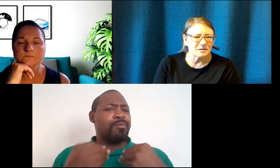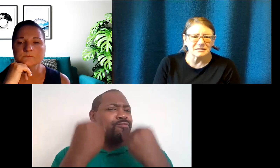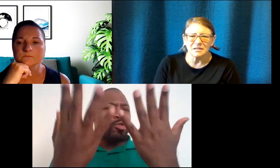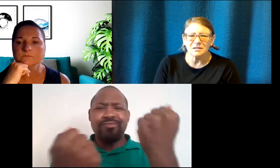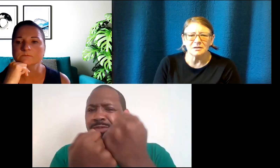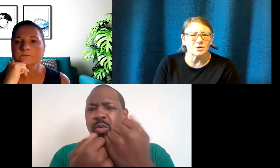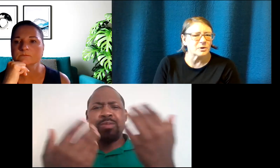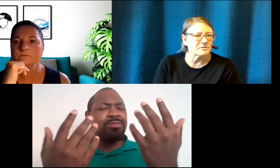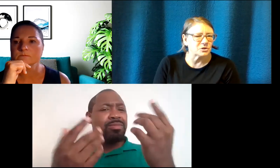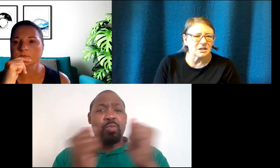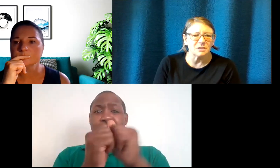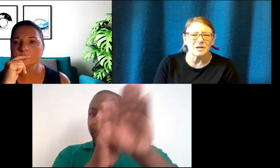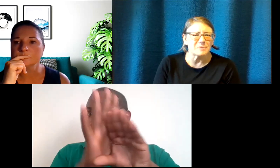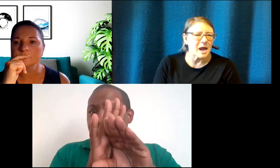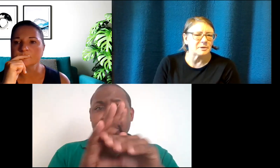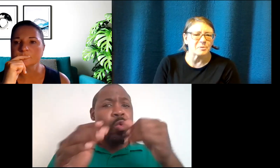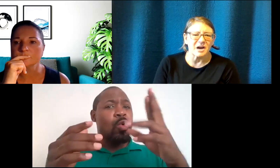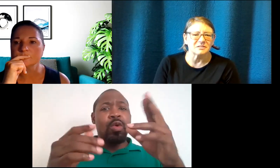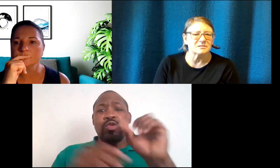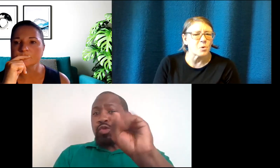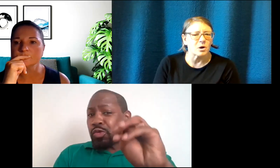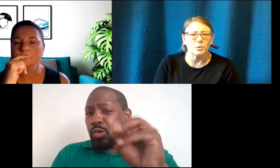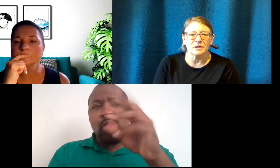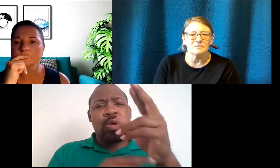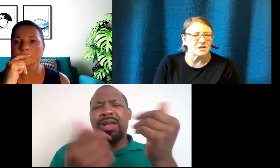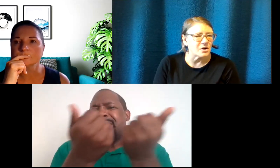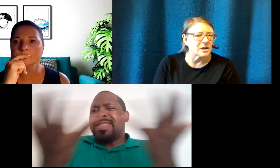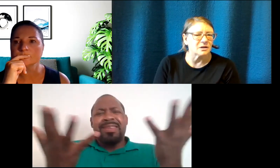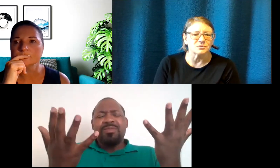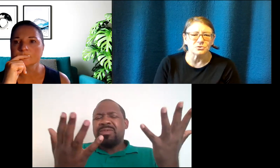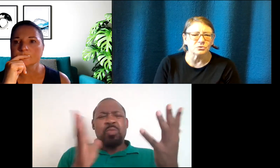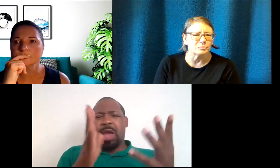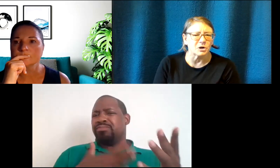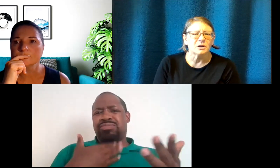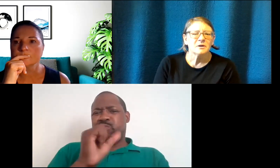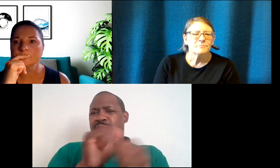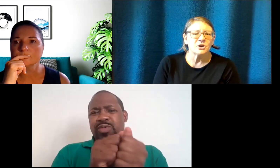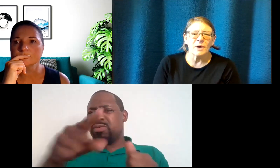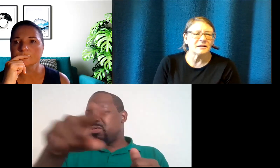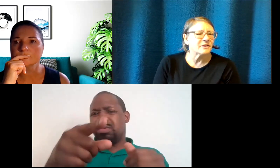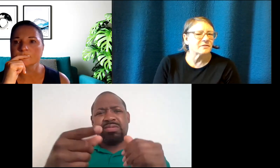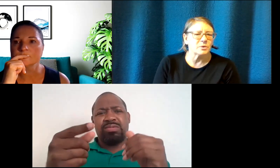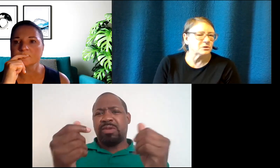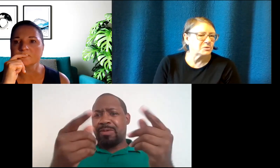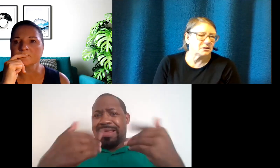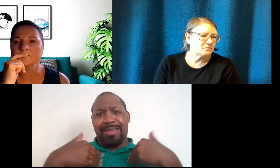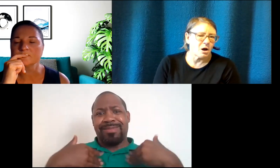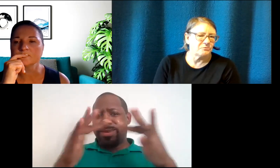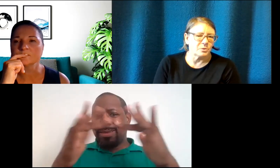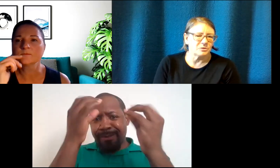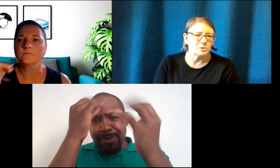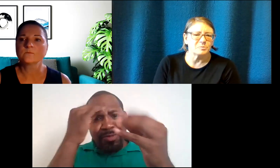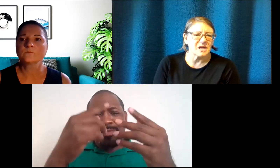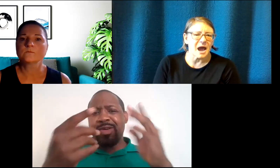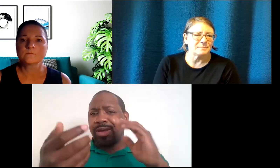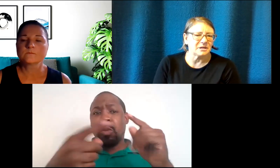with the DLT with whatever you need. We'd be happy to provide support with videoing or Zoom or, anything that we could be